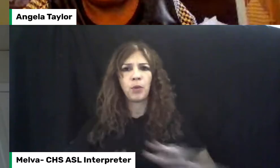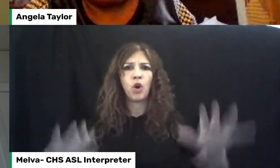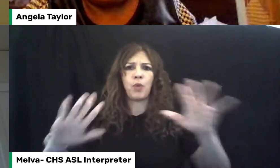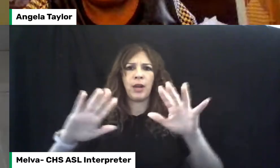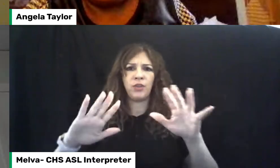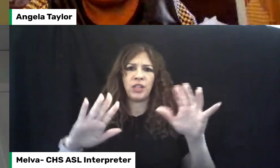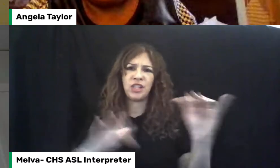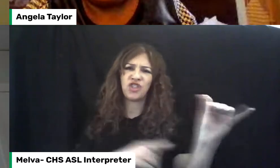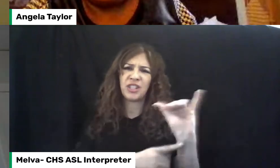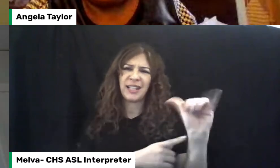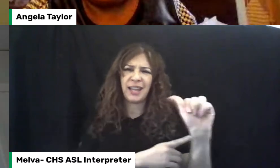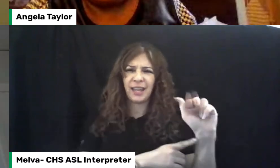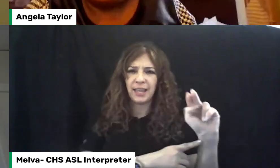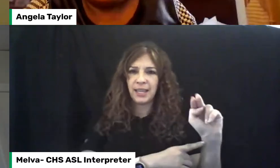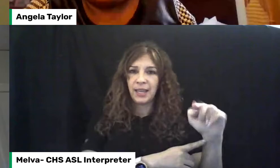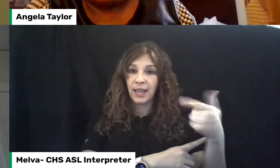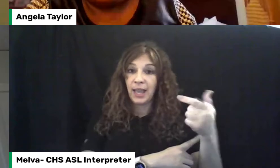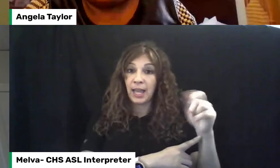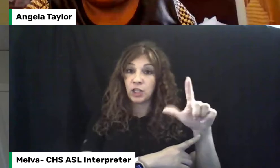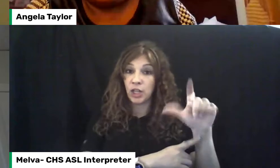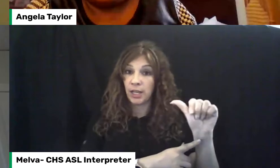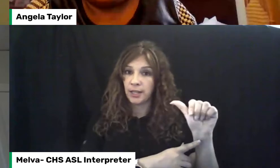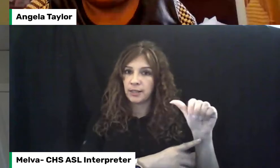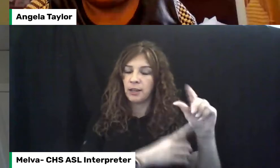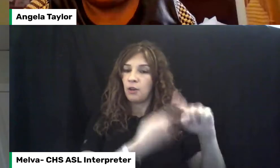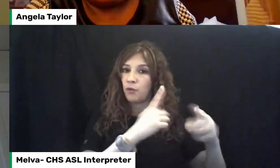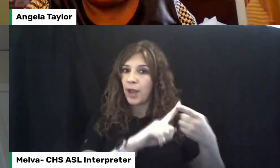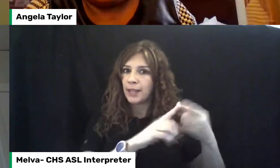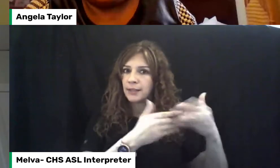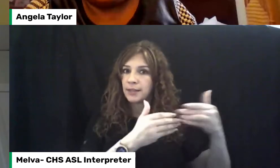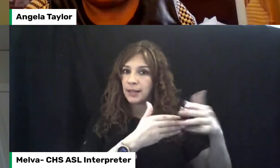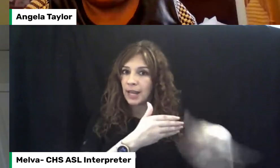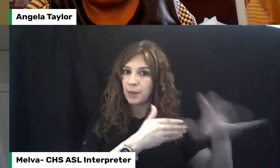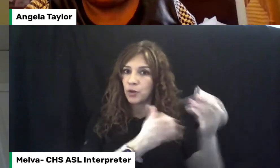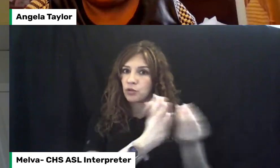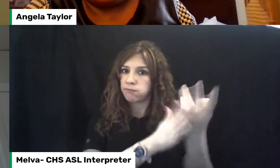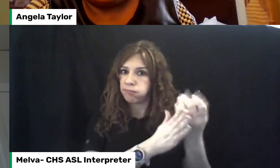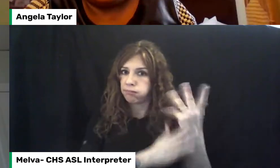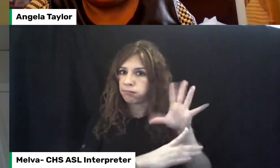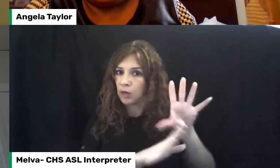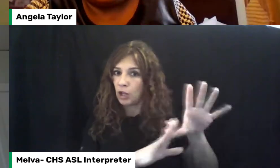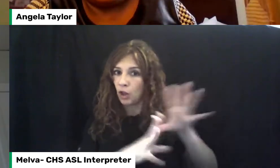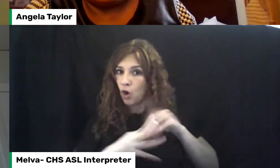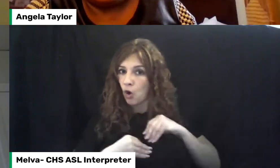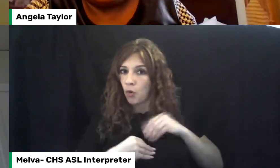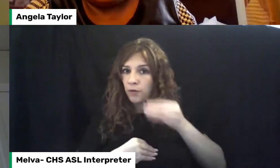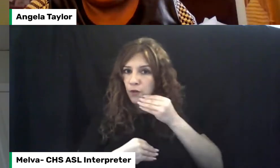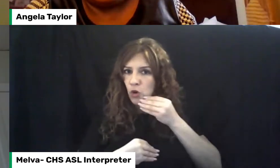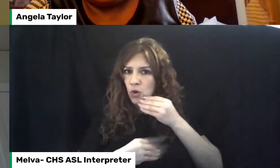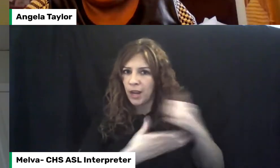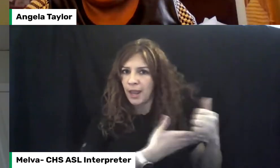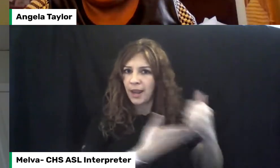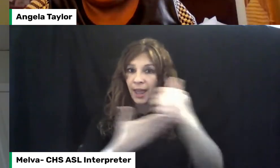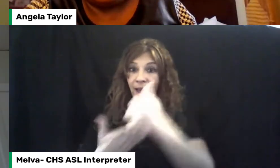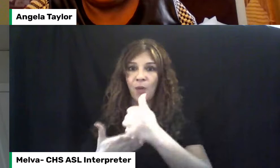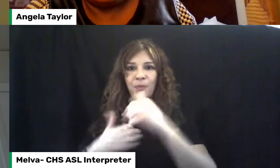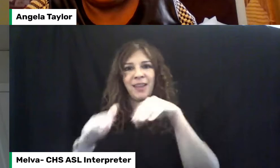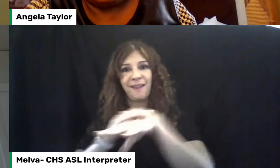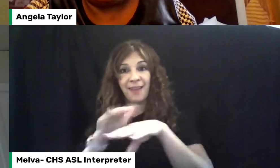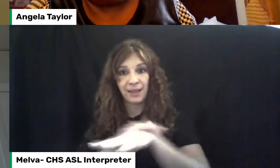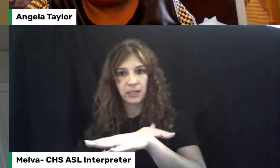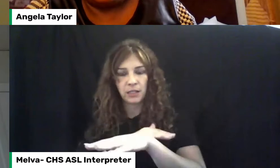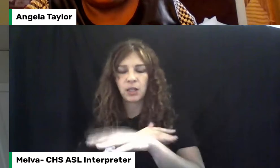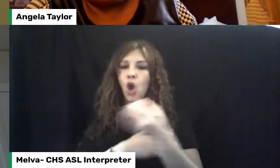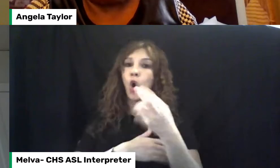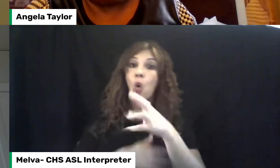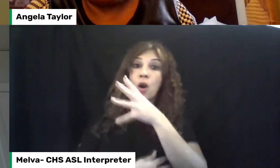Angela's friends and neighbors who are growing their own food and then helping each other access it, or it's the farmers that we're working in the region.